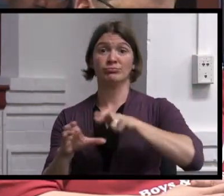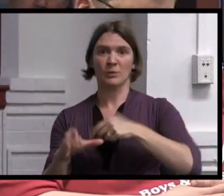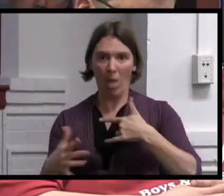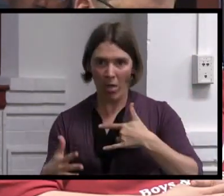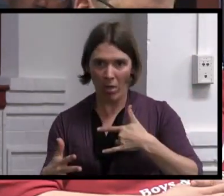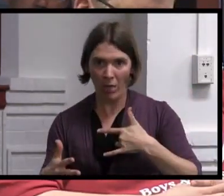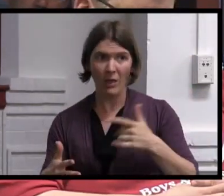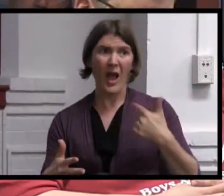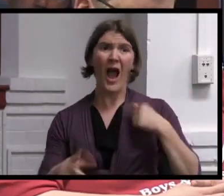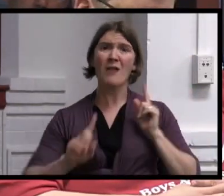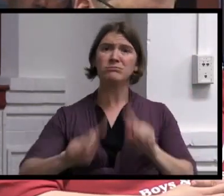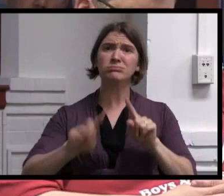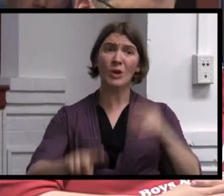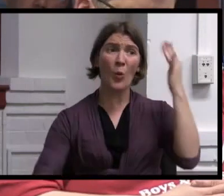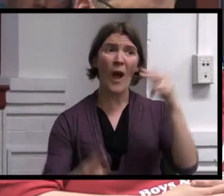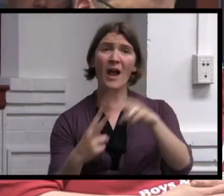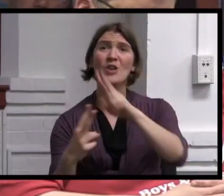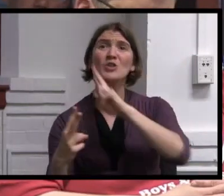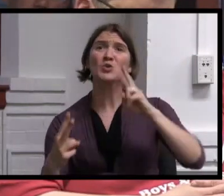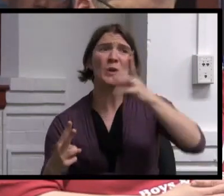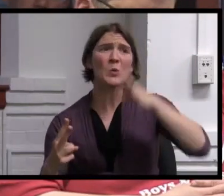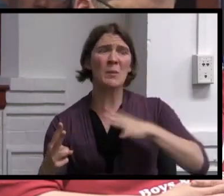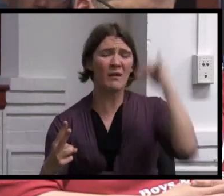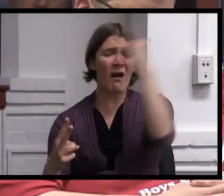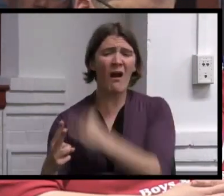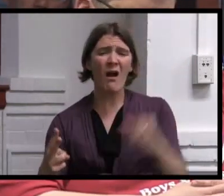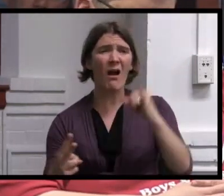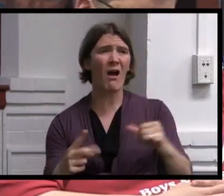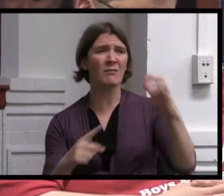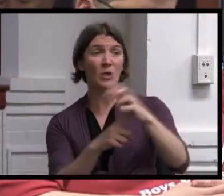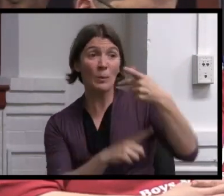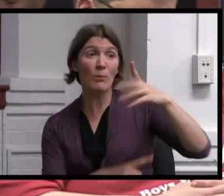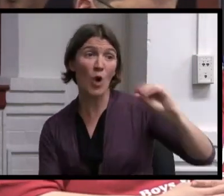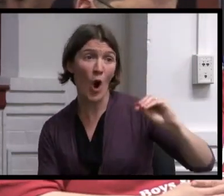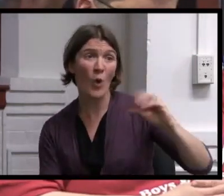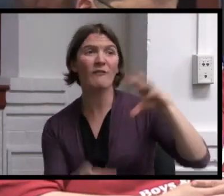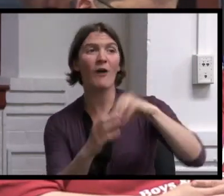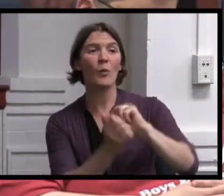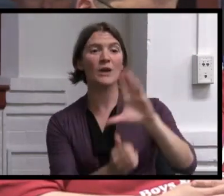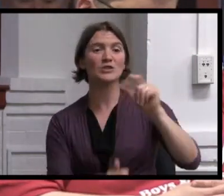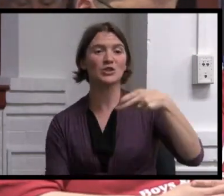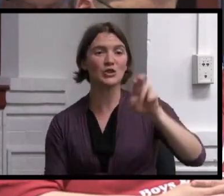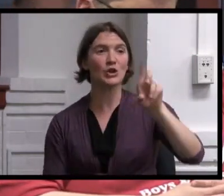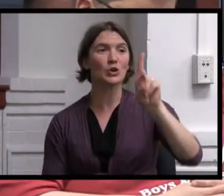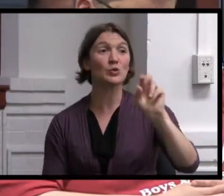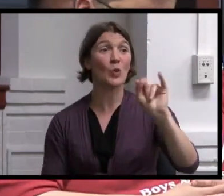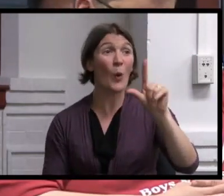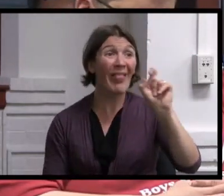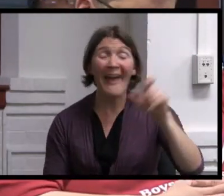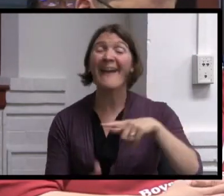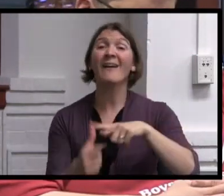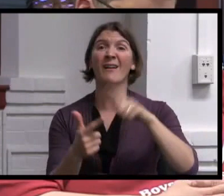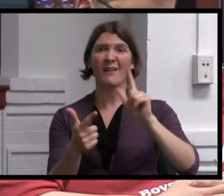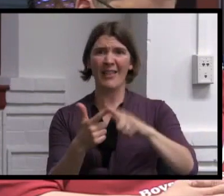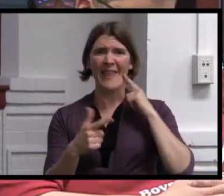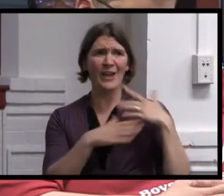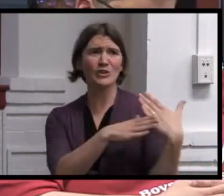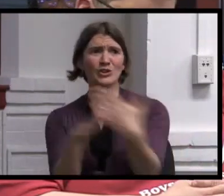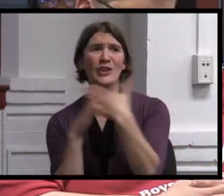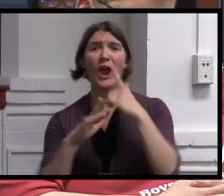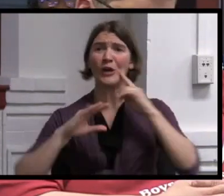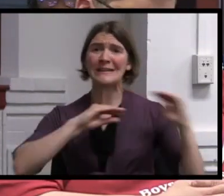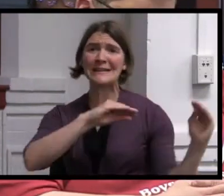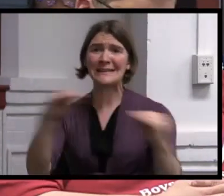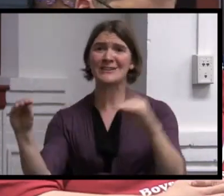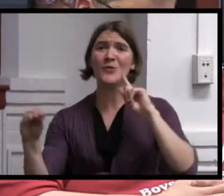to NECA because of LC and Serenity's experience with Cirque du Soleil, their world-class training abilities, and their desire to share circus with people of